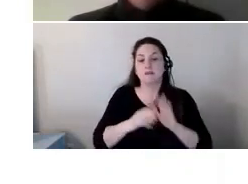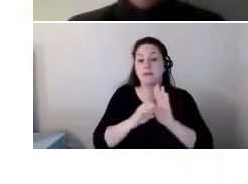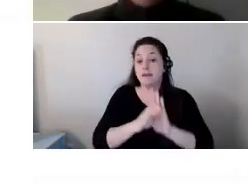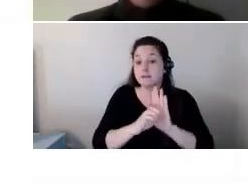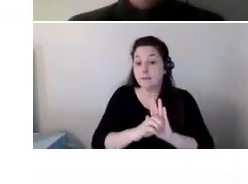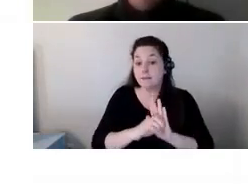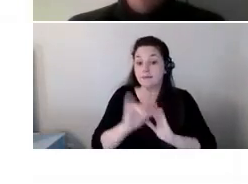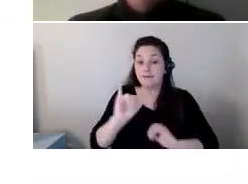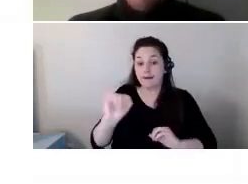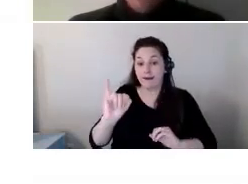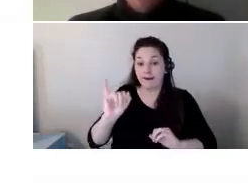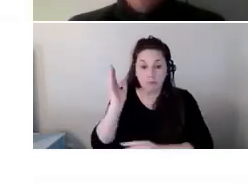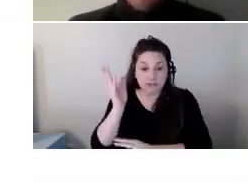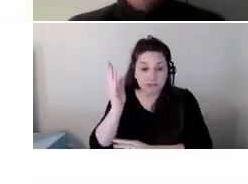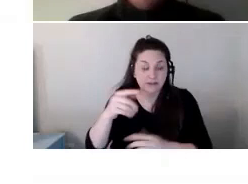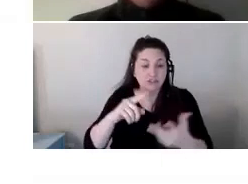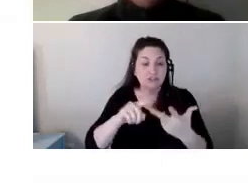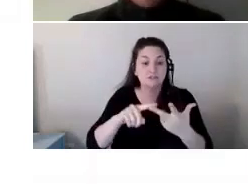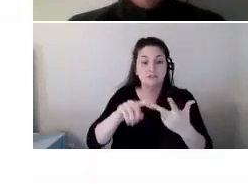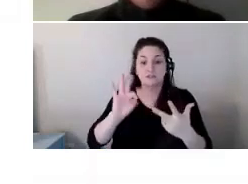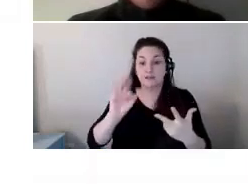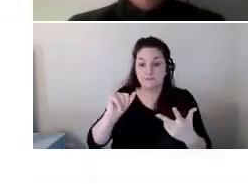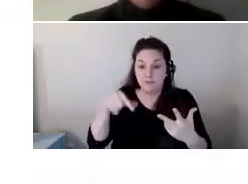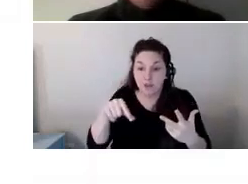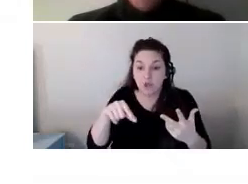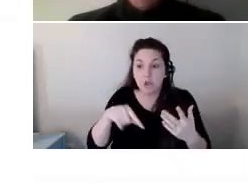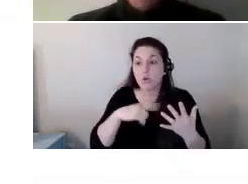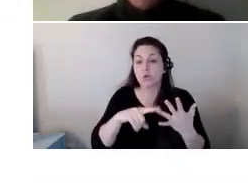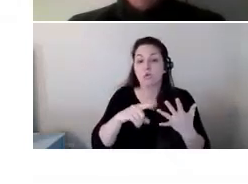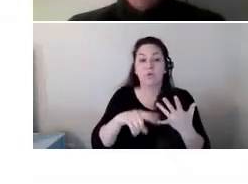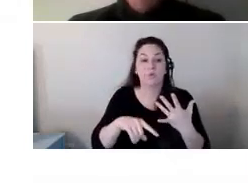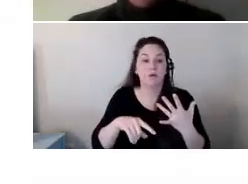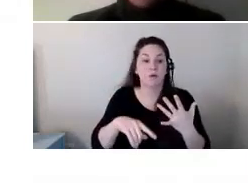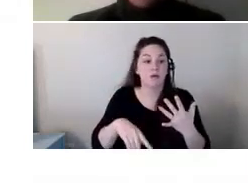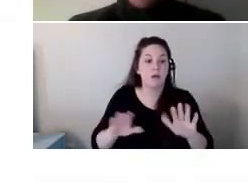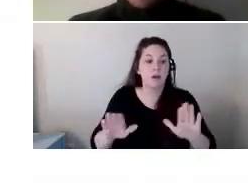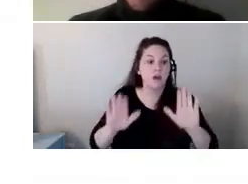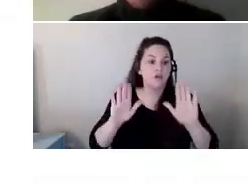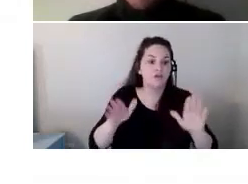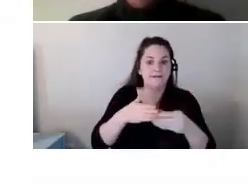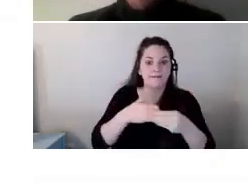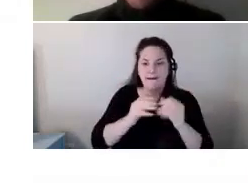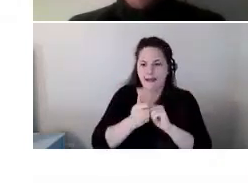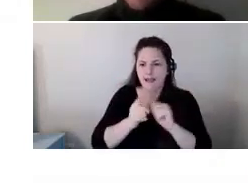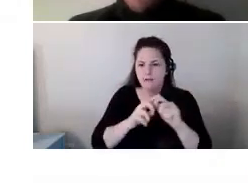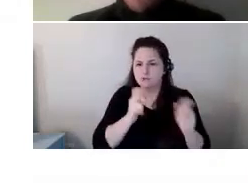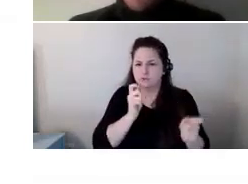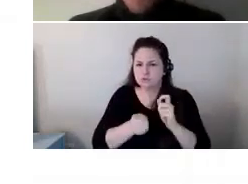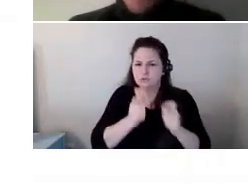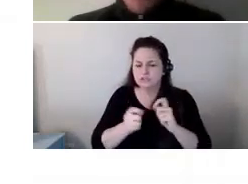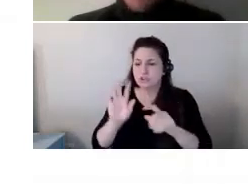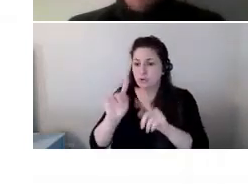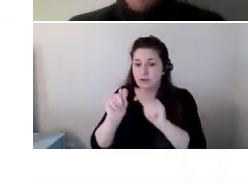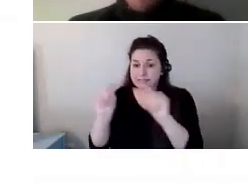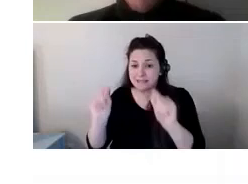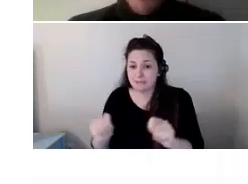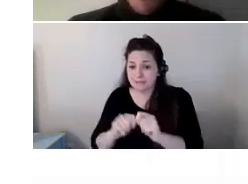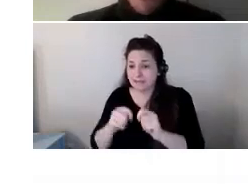iPresentations, FAQ, a great guide on how to switch templates once you've already